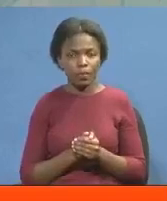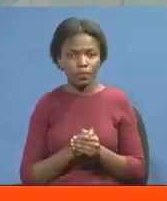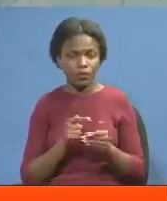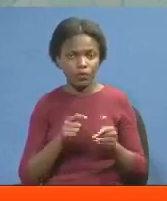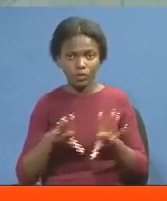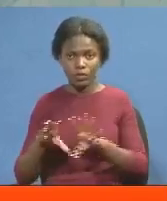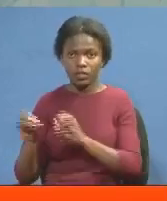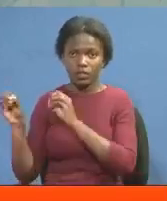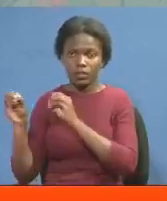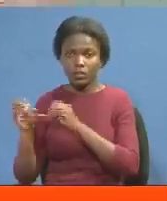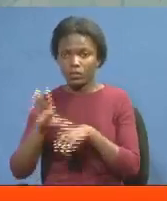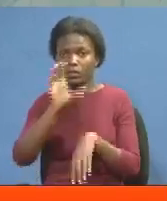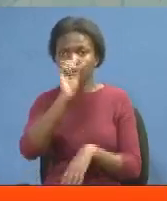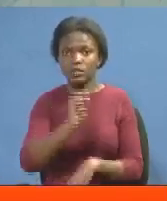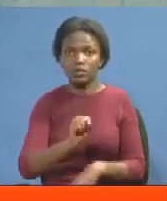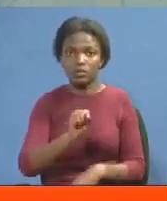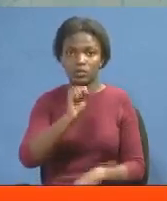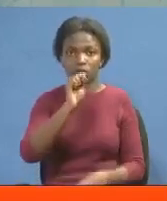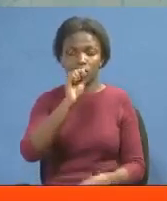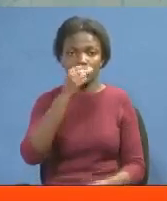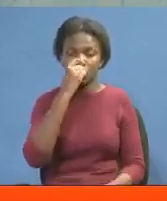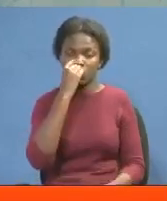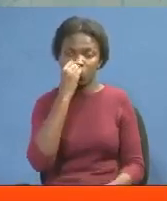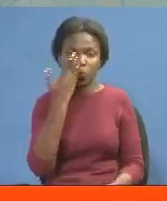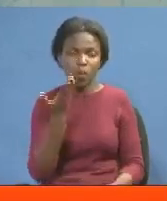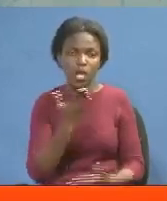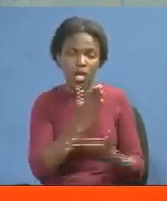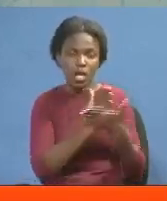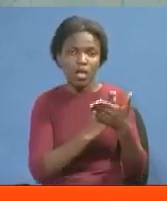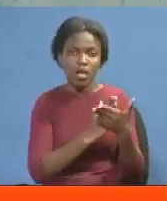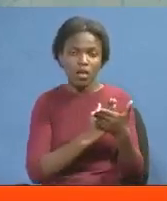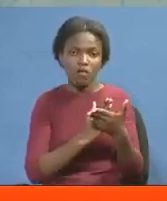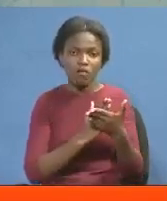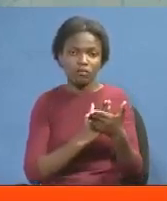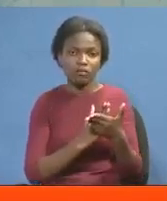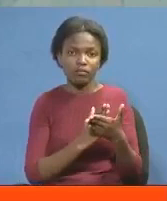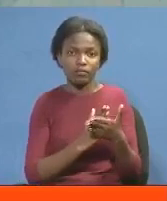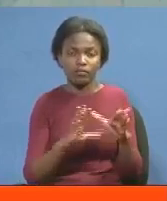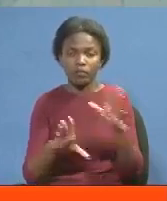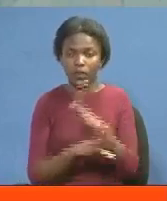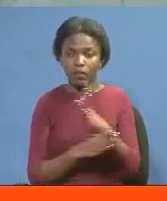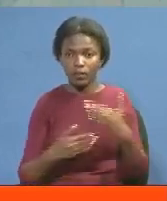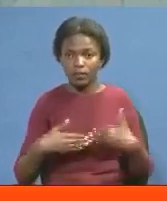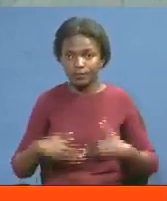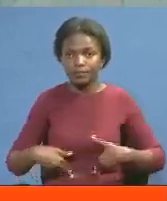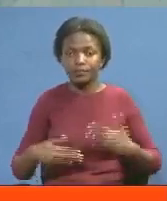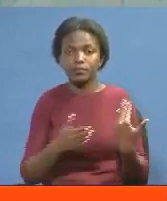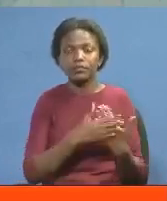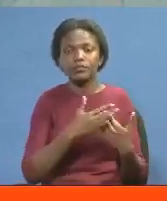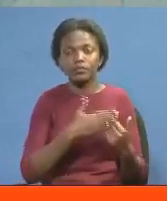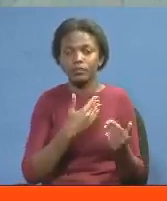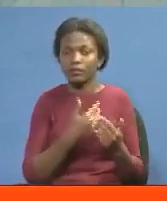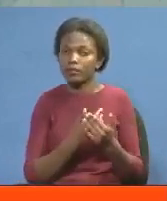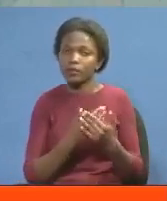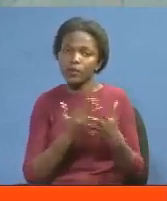take them to South Sudan, mm-hmm. where half of the country's healthcare system is dilapidated. It's completely,